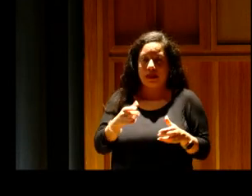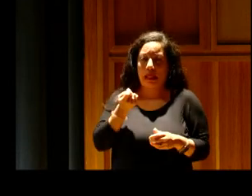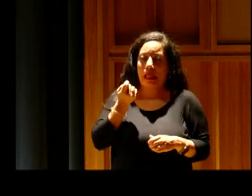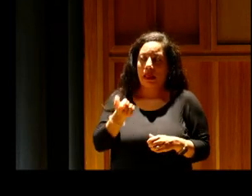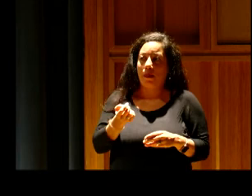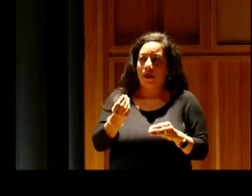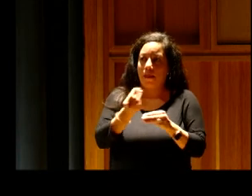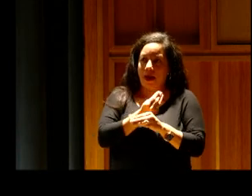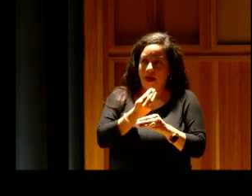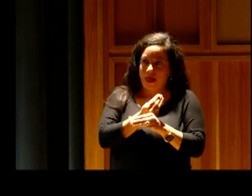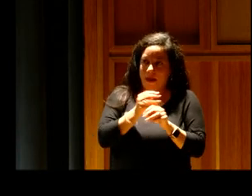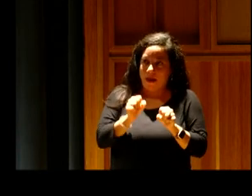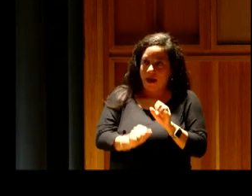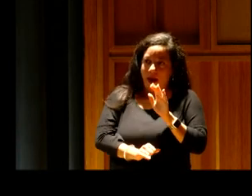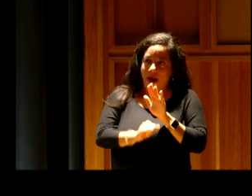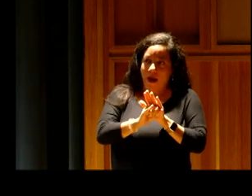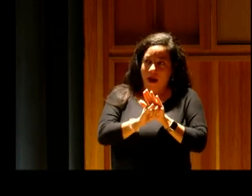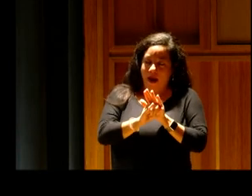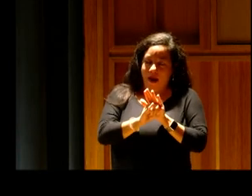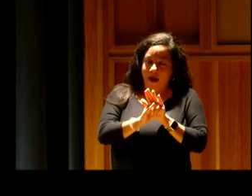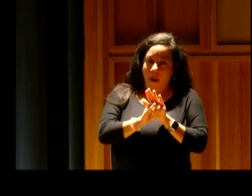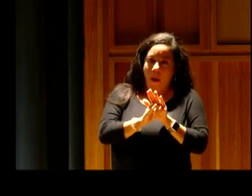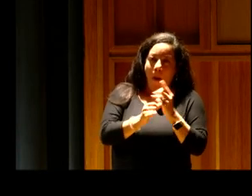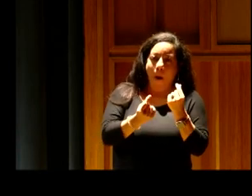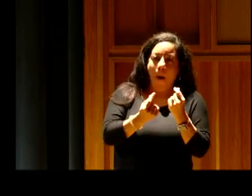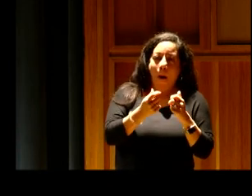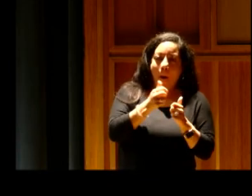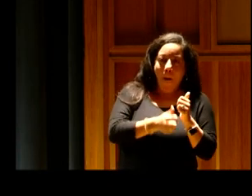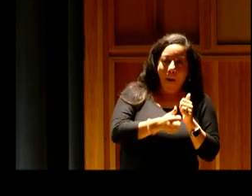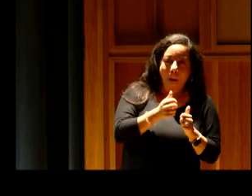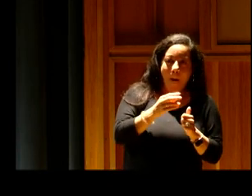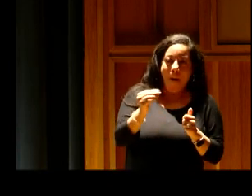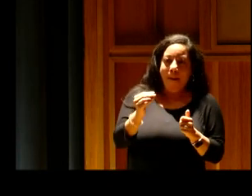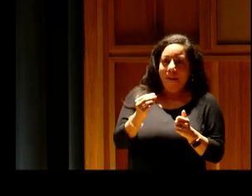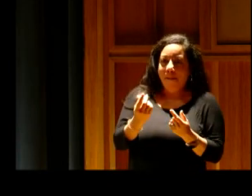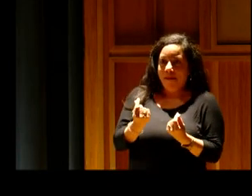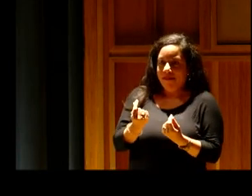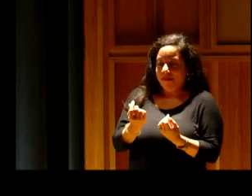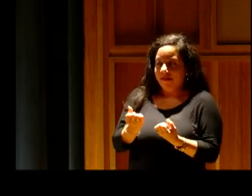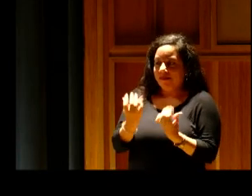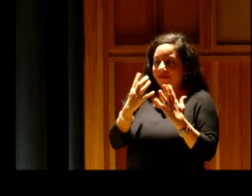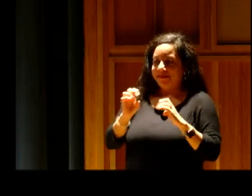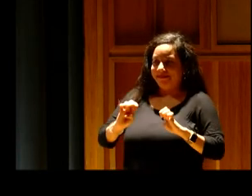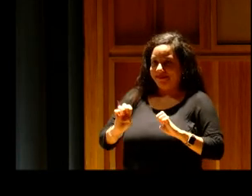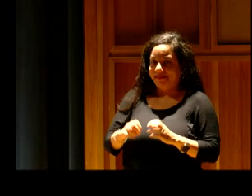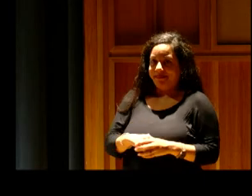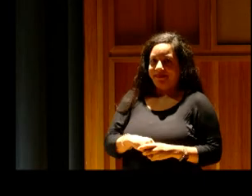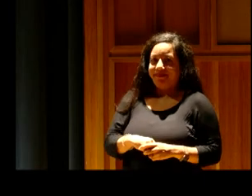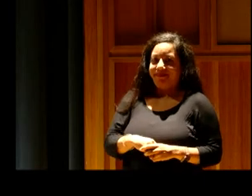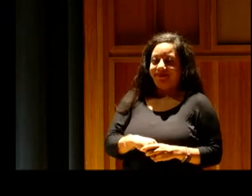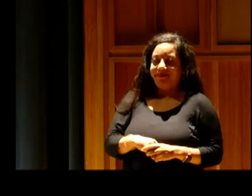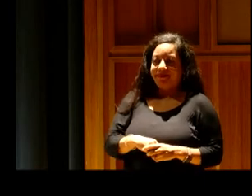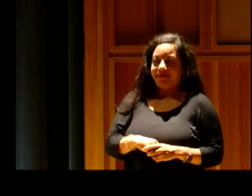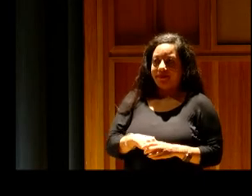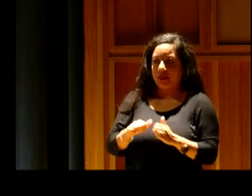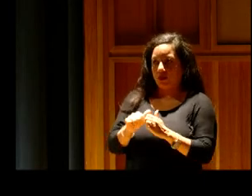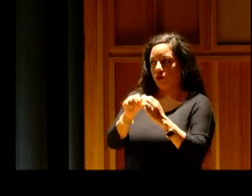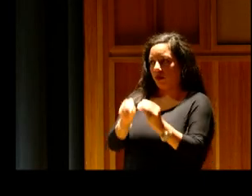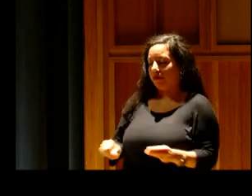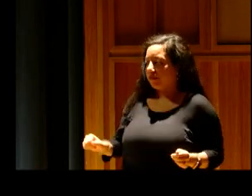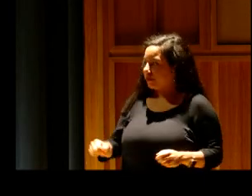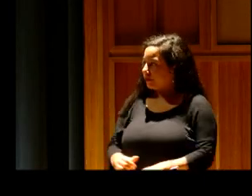to identify the nature of the problem and the urgency of solving it. So